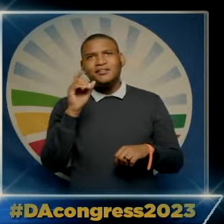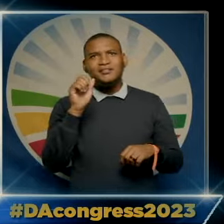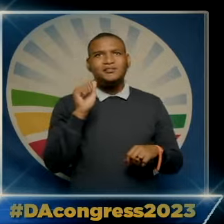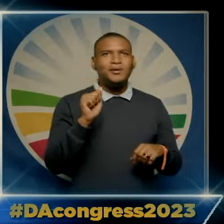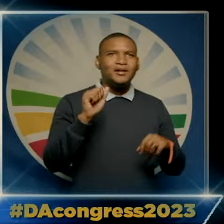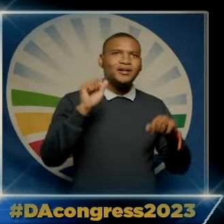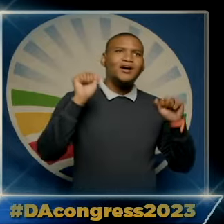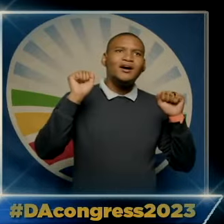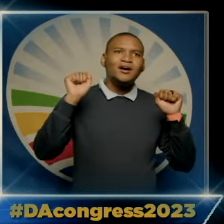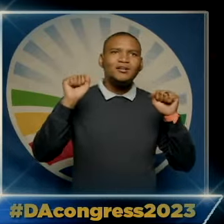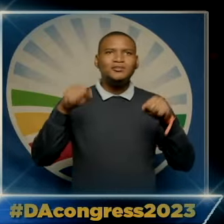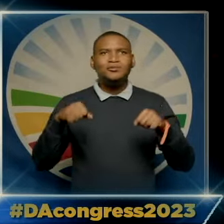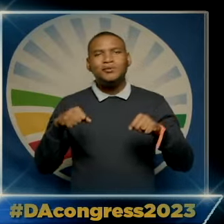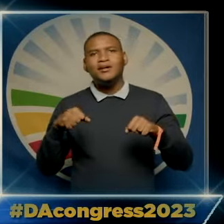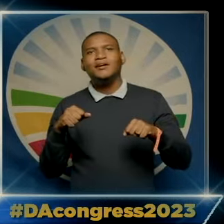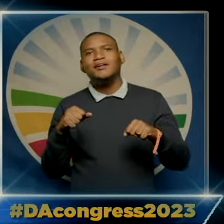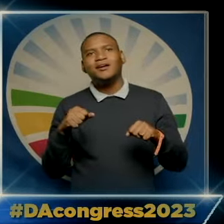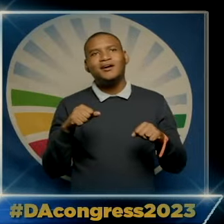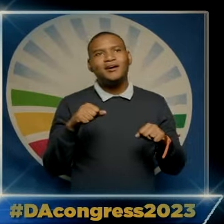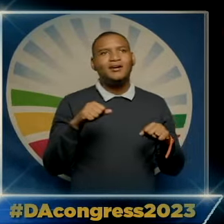DA Dumela.